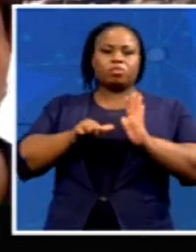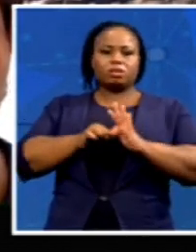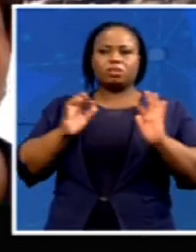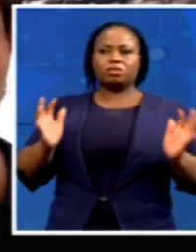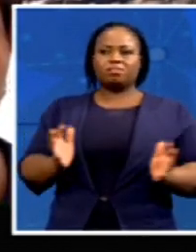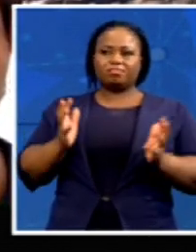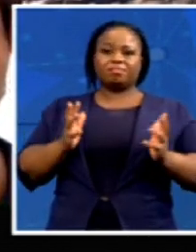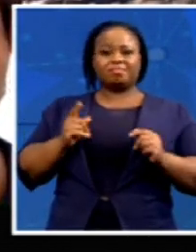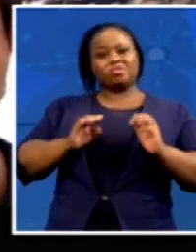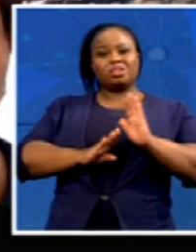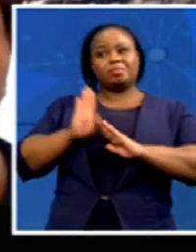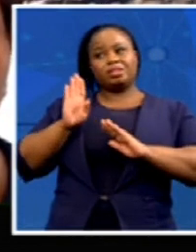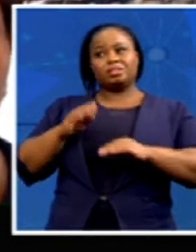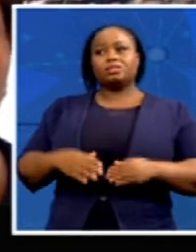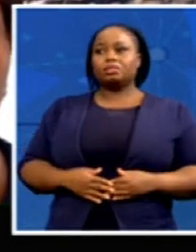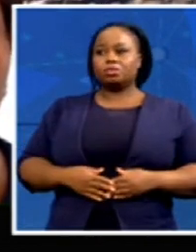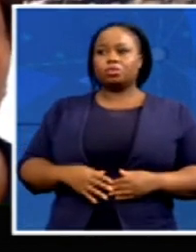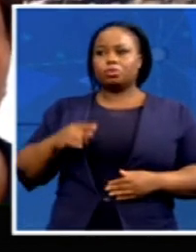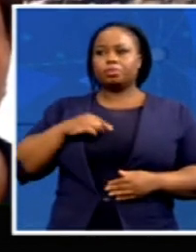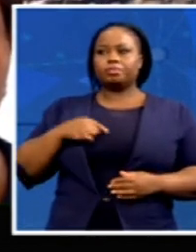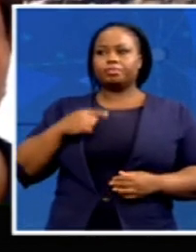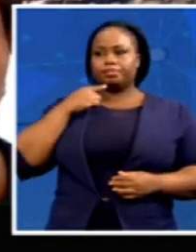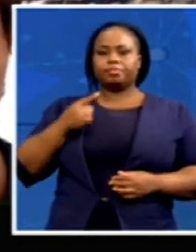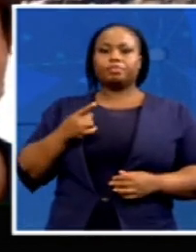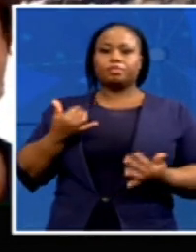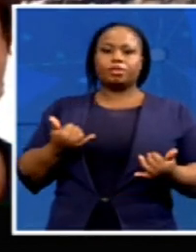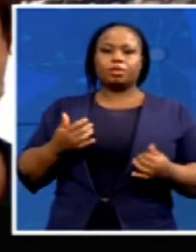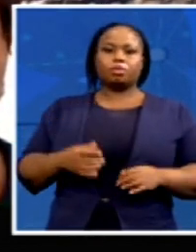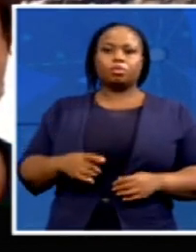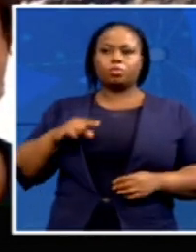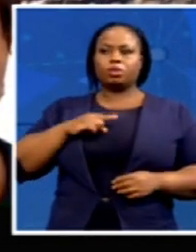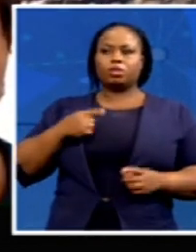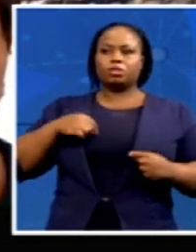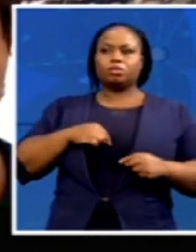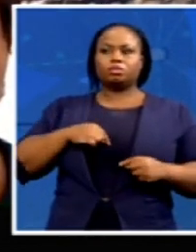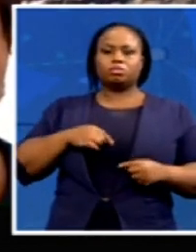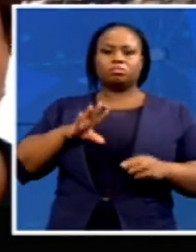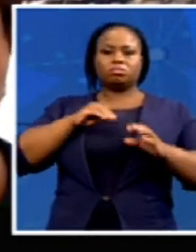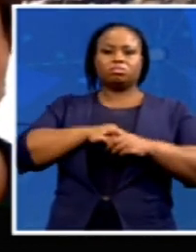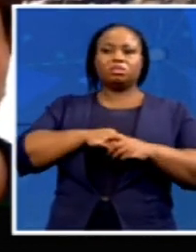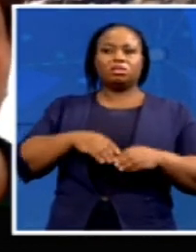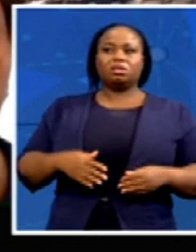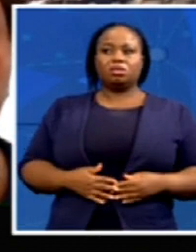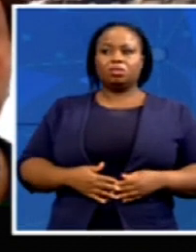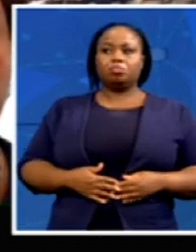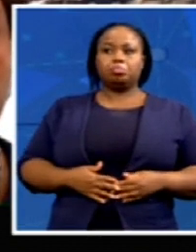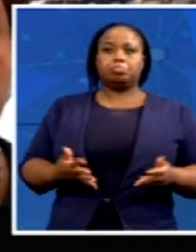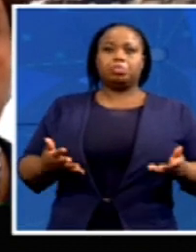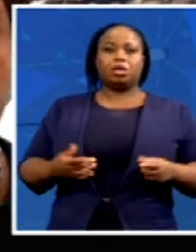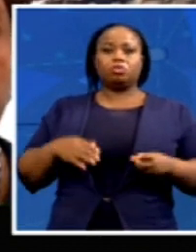are seeing. And just to end, and we'll have a separate briefing on this, but I just wanted to flag this up that